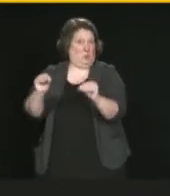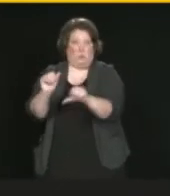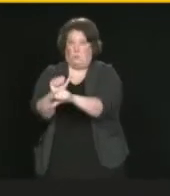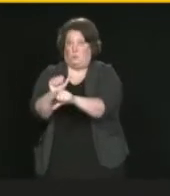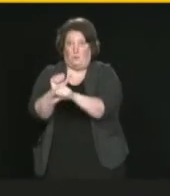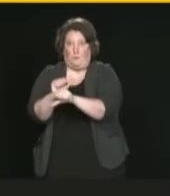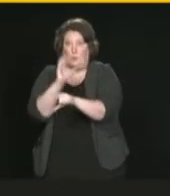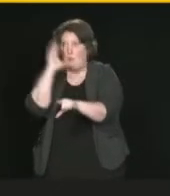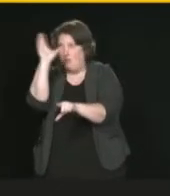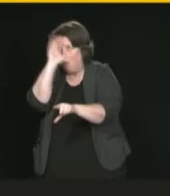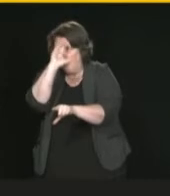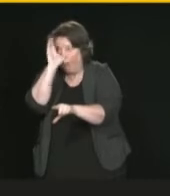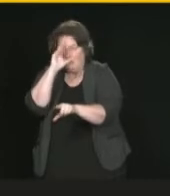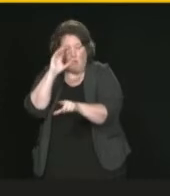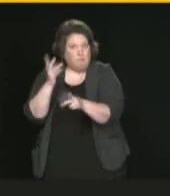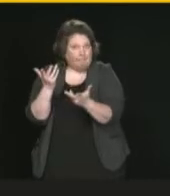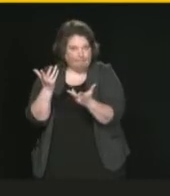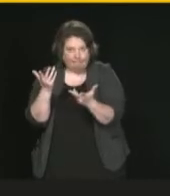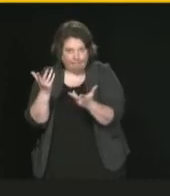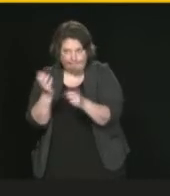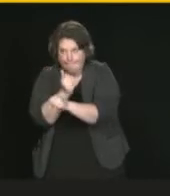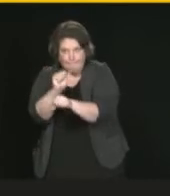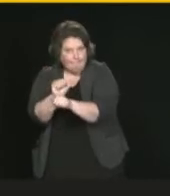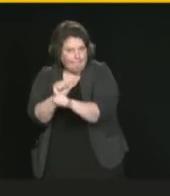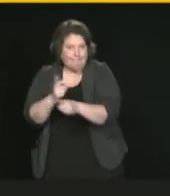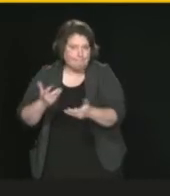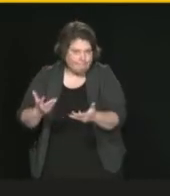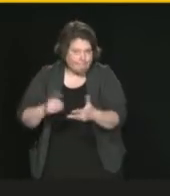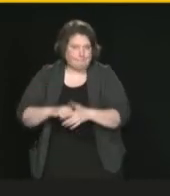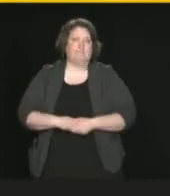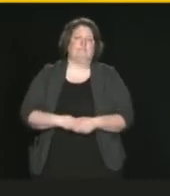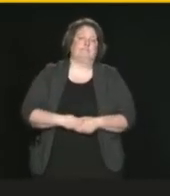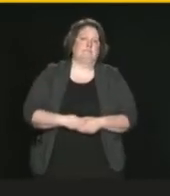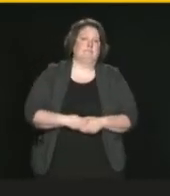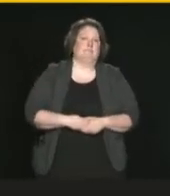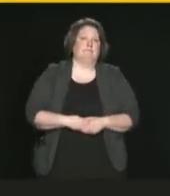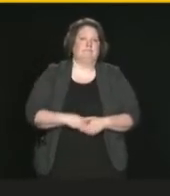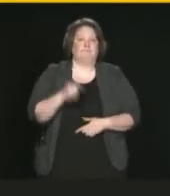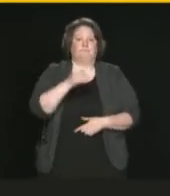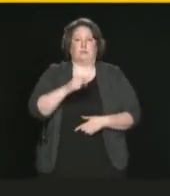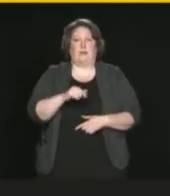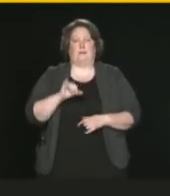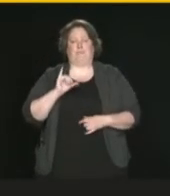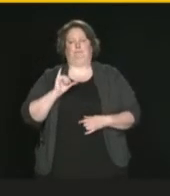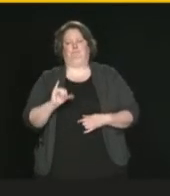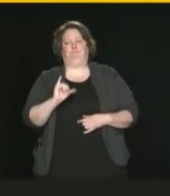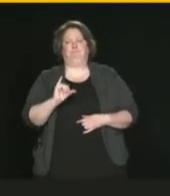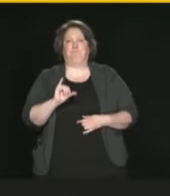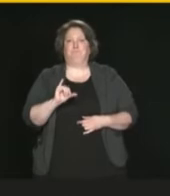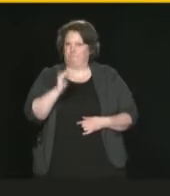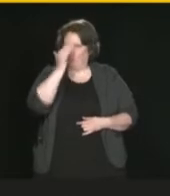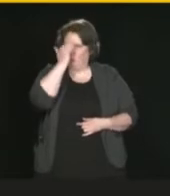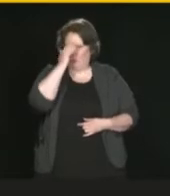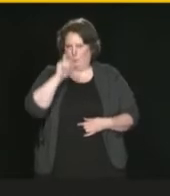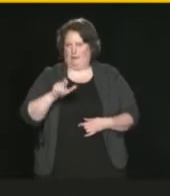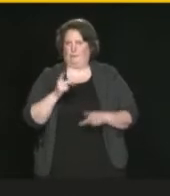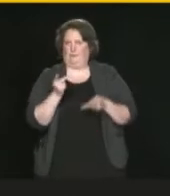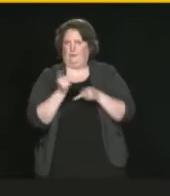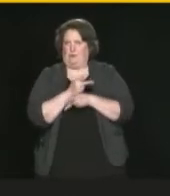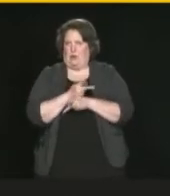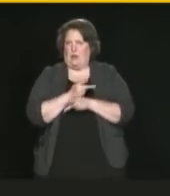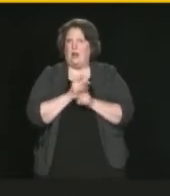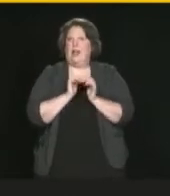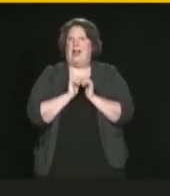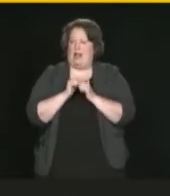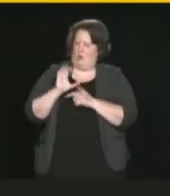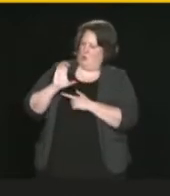like one. So we know that we'll have to look at how we can end the CERB and